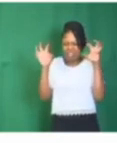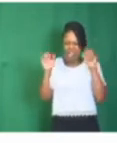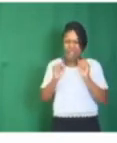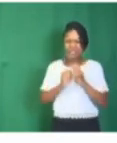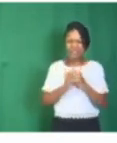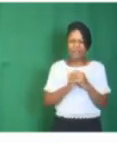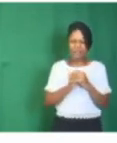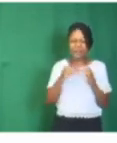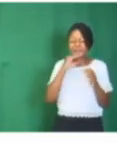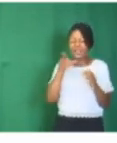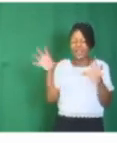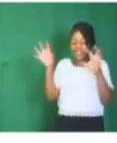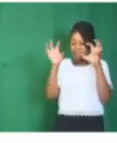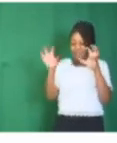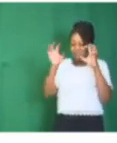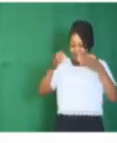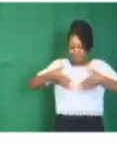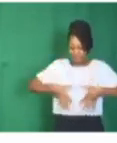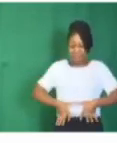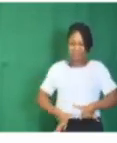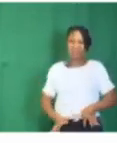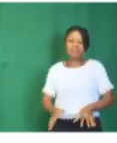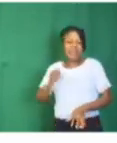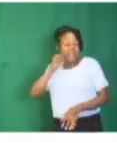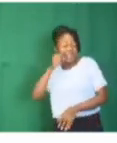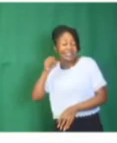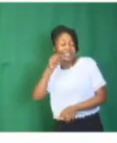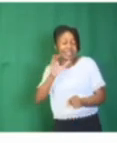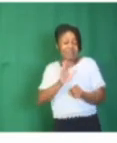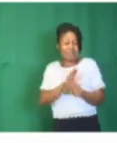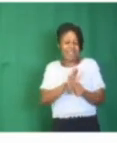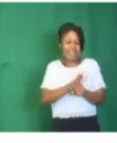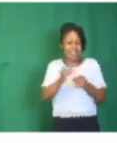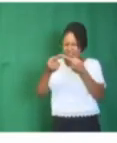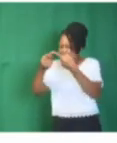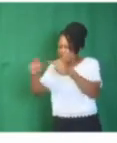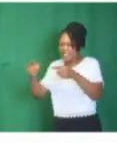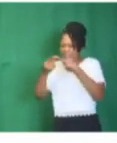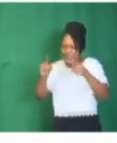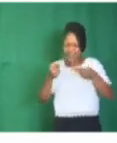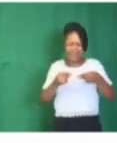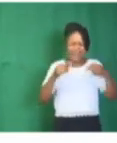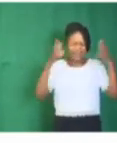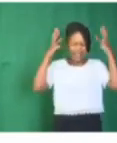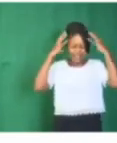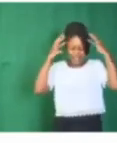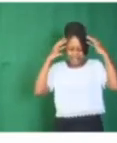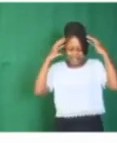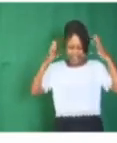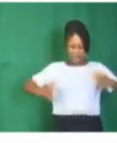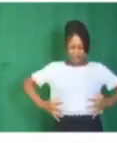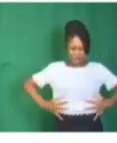the skeletal system, whereby we have all these different parts here: the skull, the rib